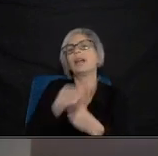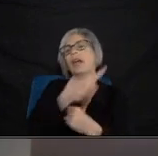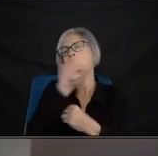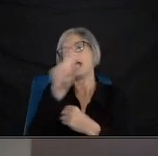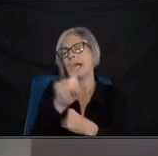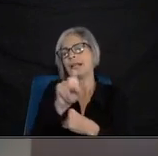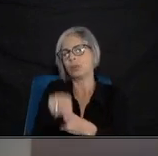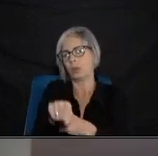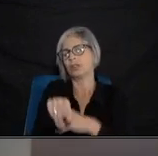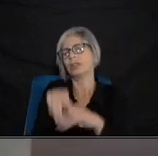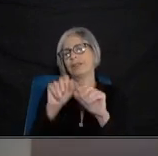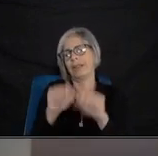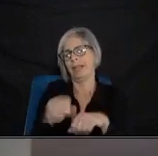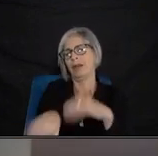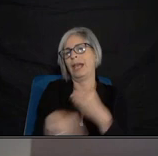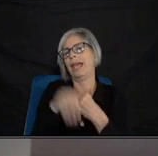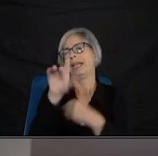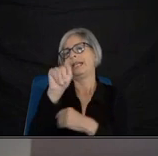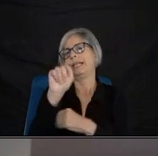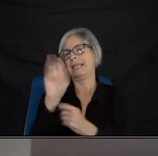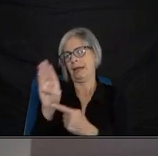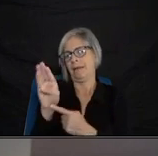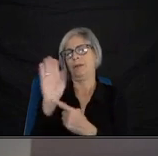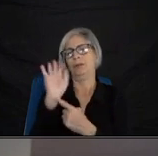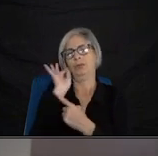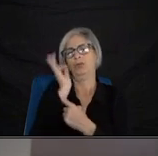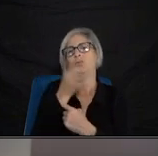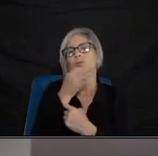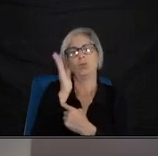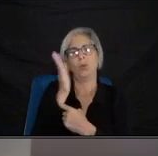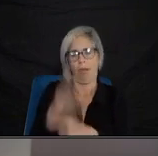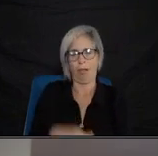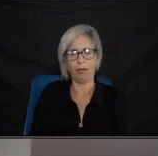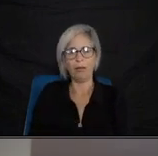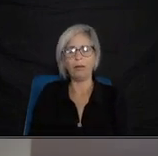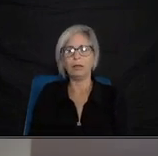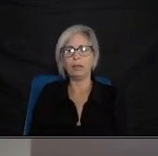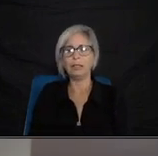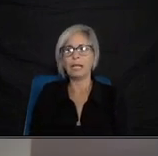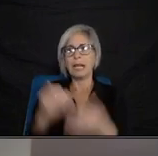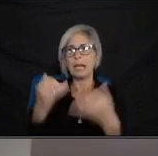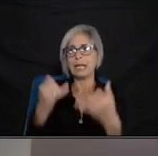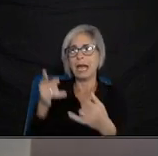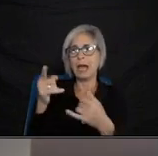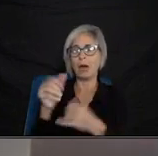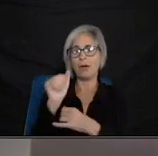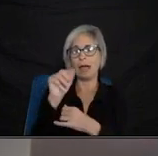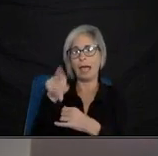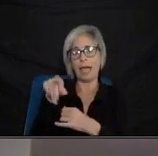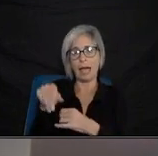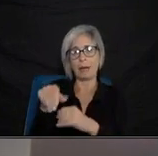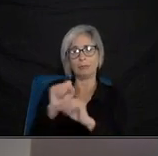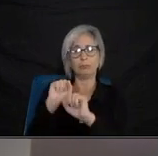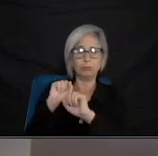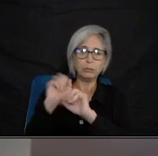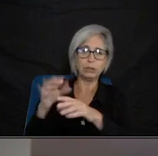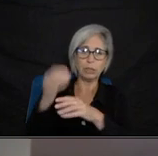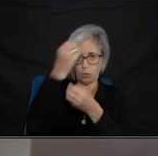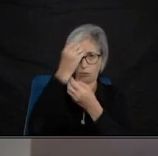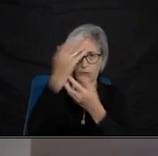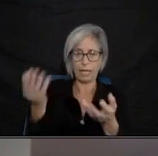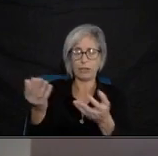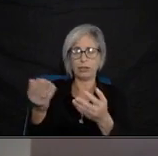question. We also will have the ability to, when we have that, now that we've launched the app, to push out notifications through the app. Some of